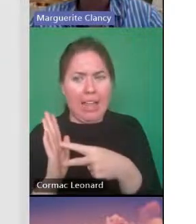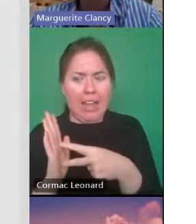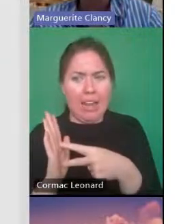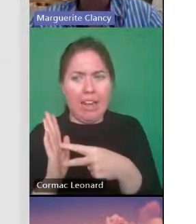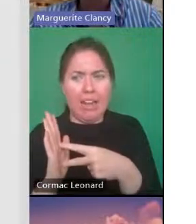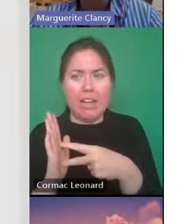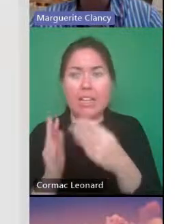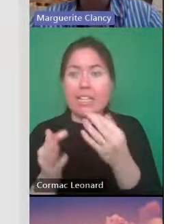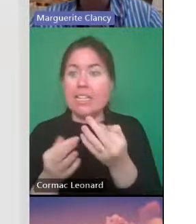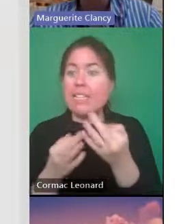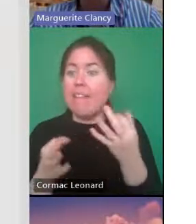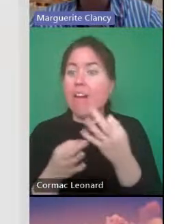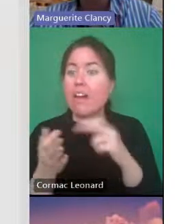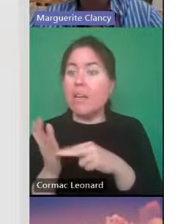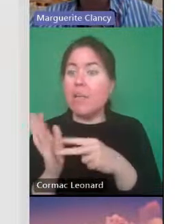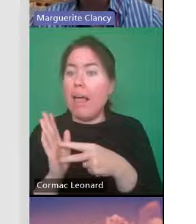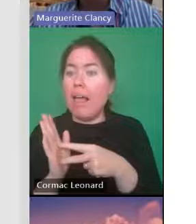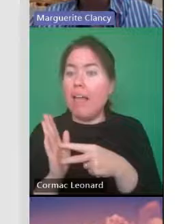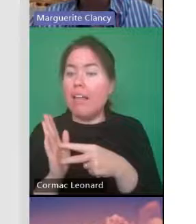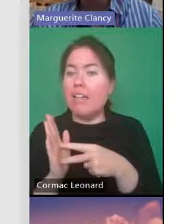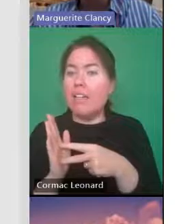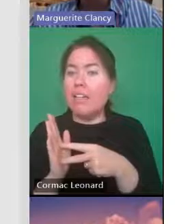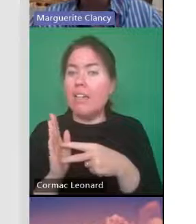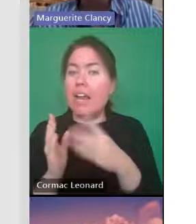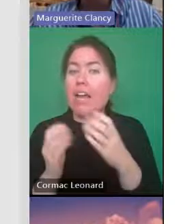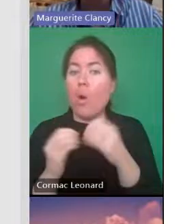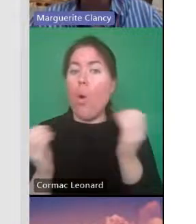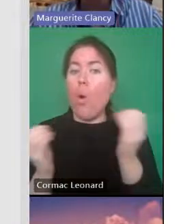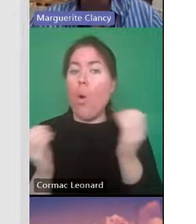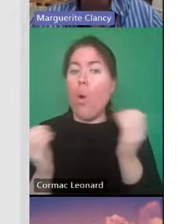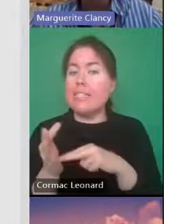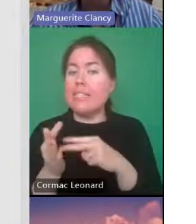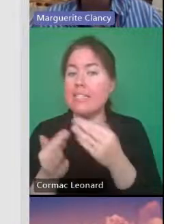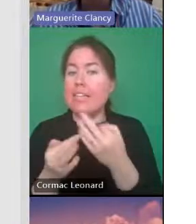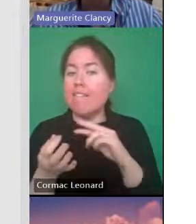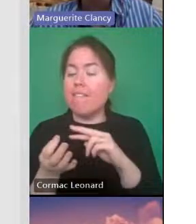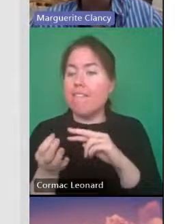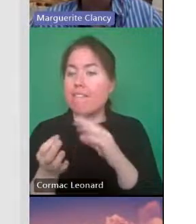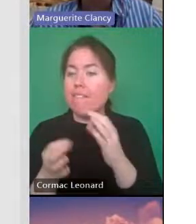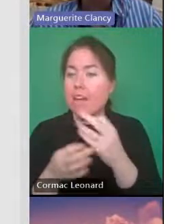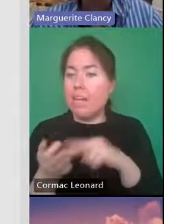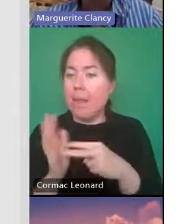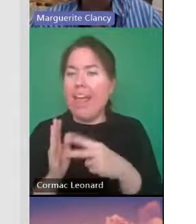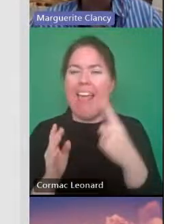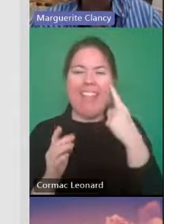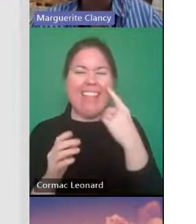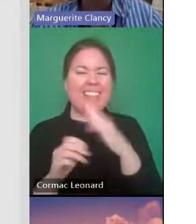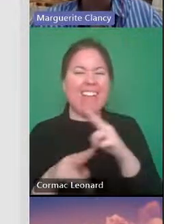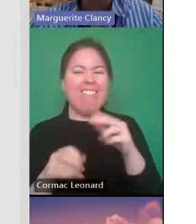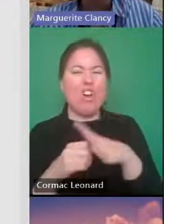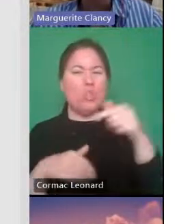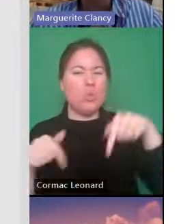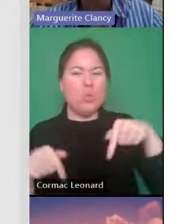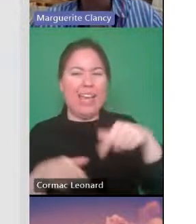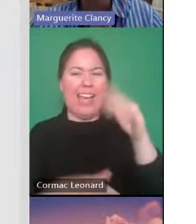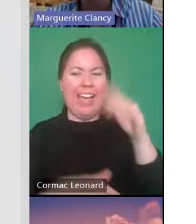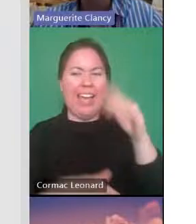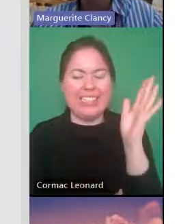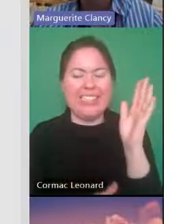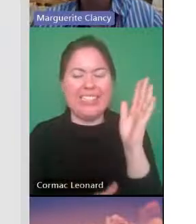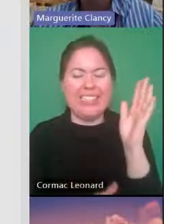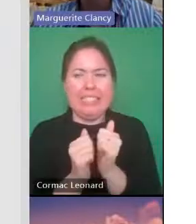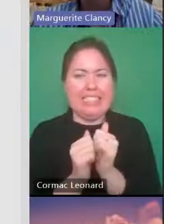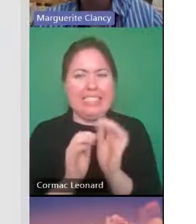like safeguarding that's a safeguarding plan. Again, an open safeguarding plan. Again, I don't think that's for today's